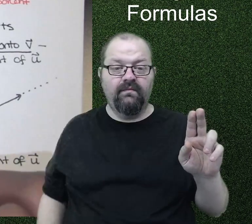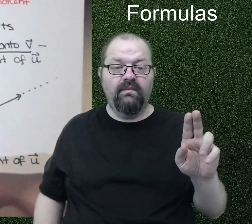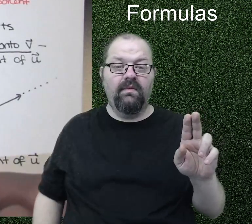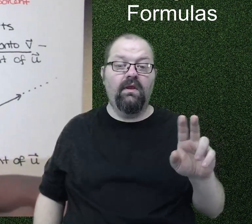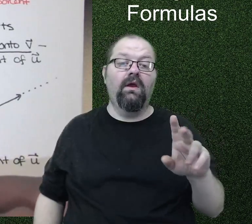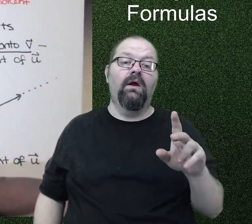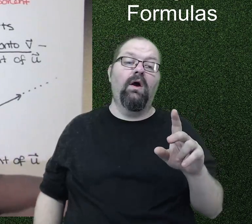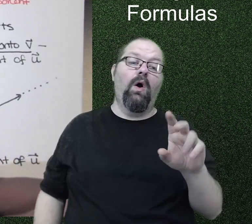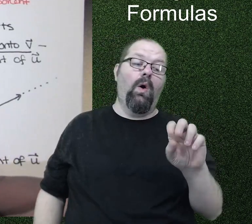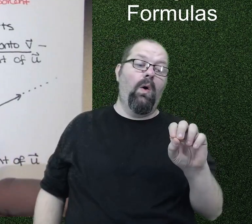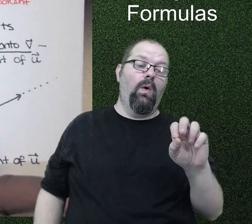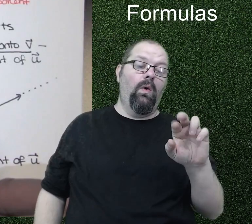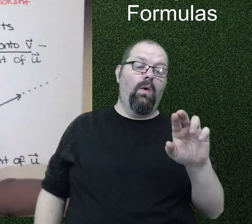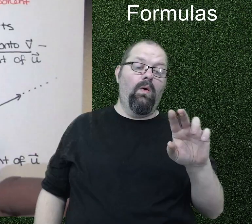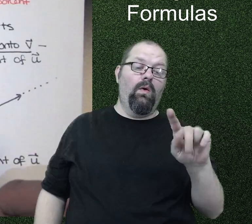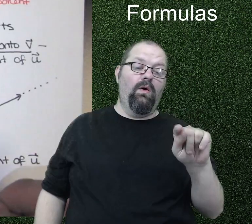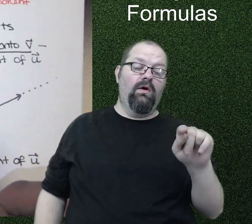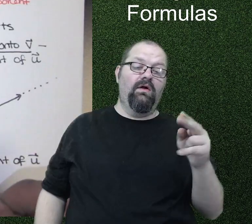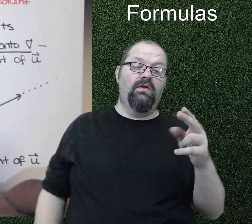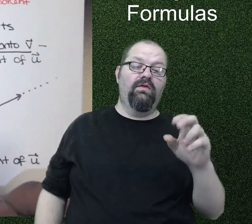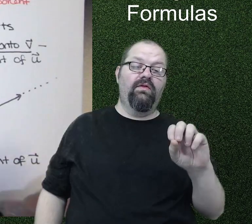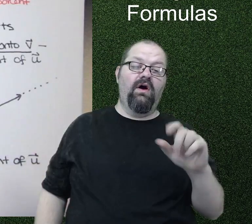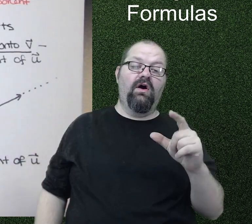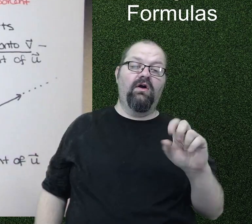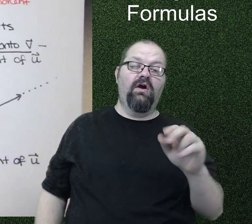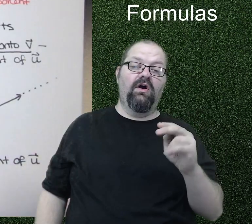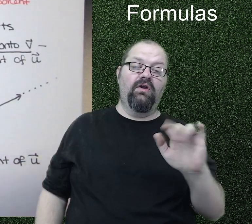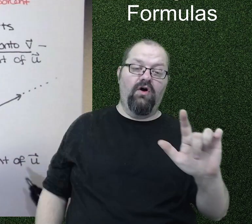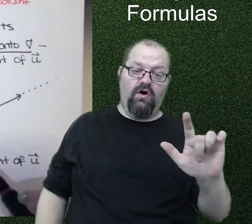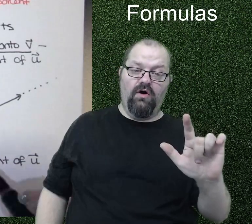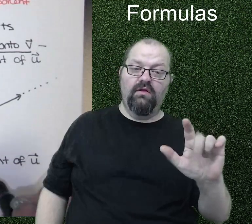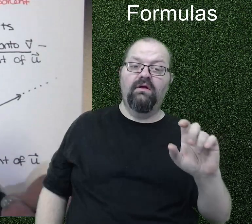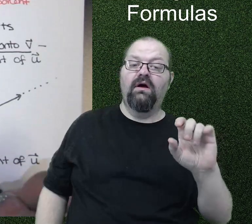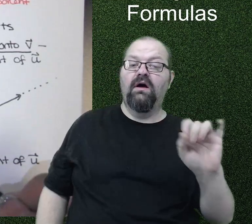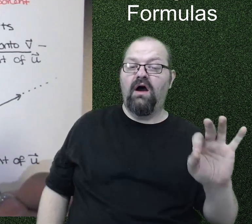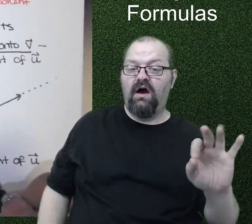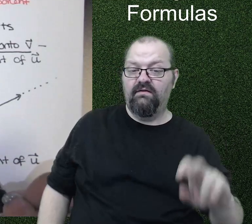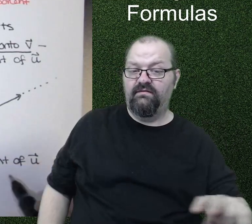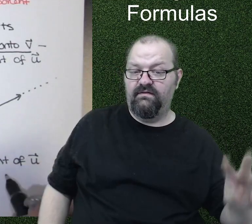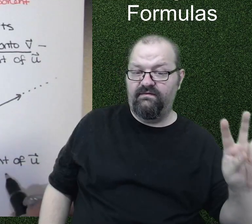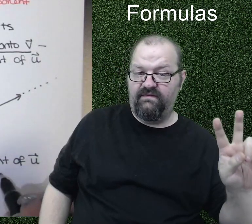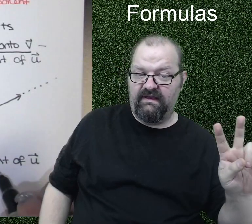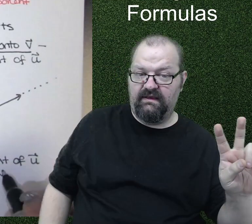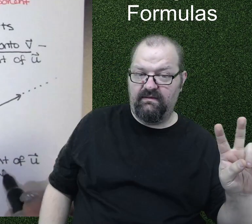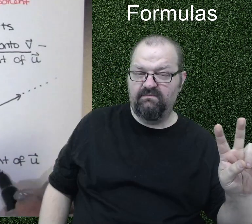Orthogonal to V. And remember, orthogonal just means they meet at right angles.